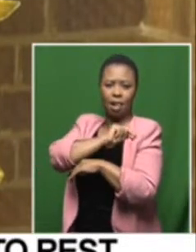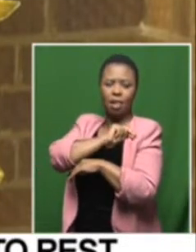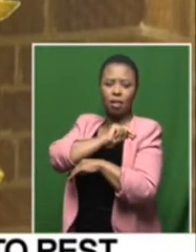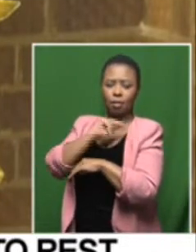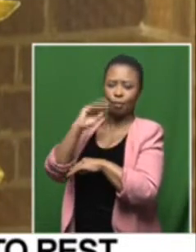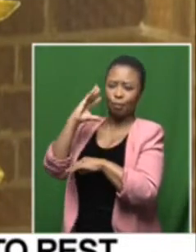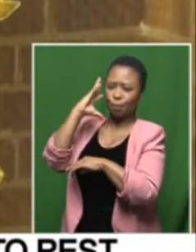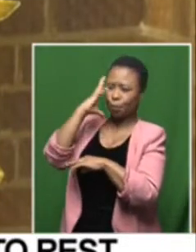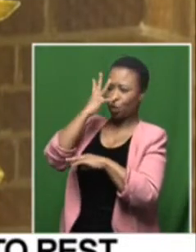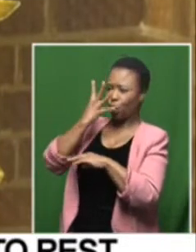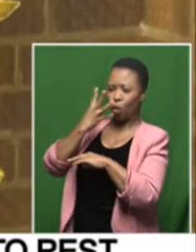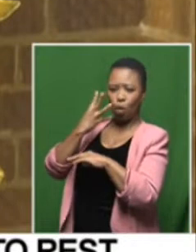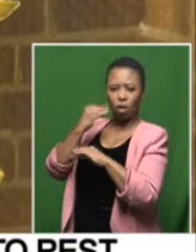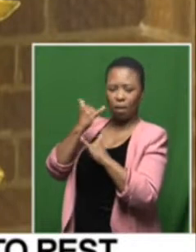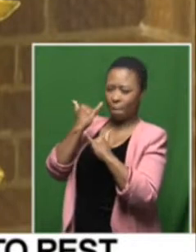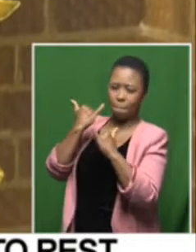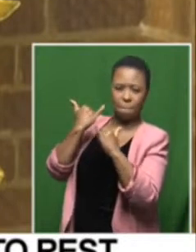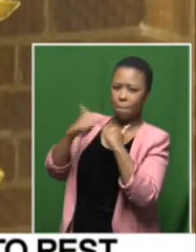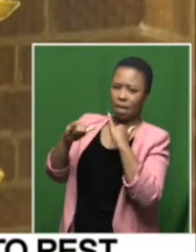charm.